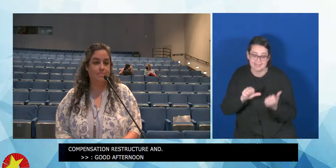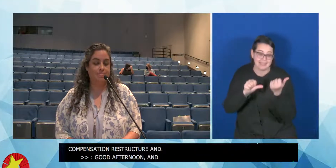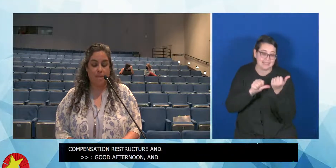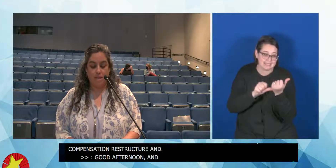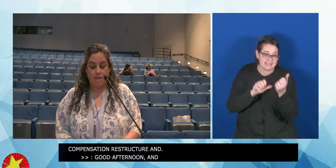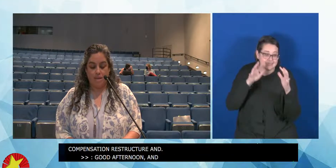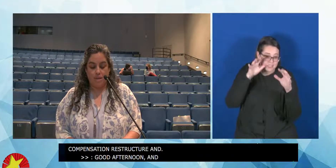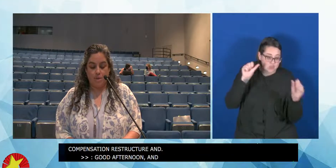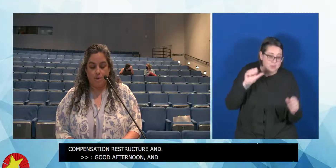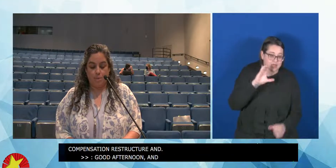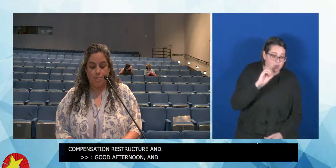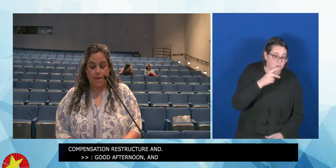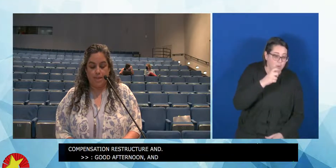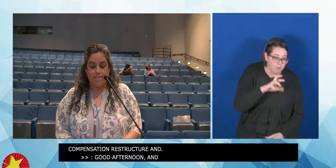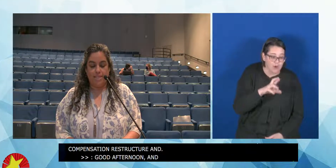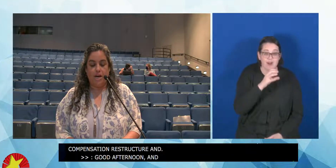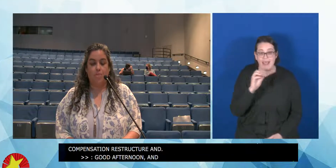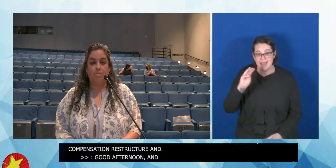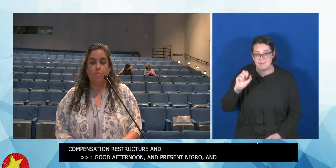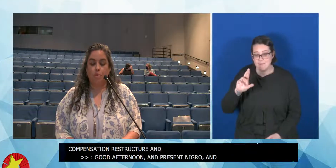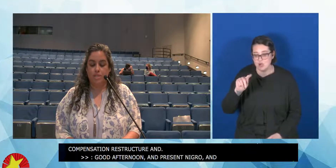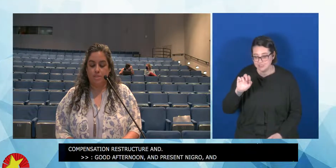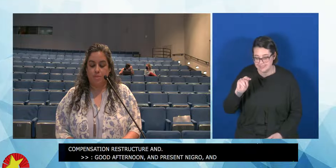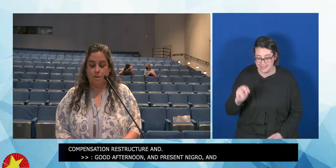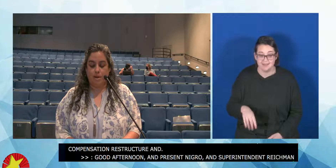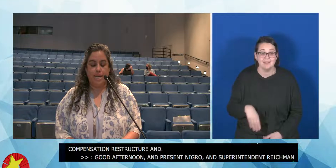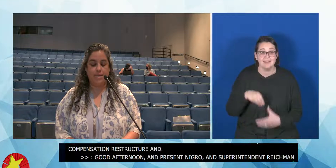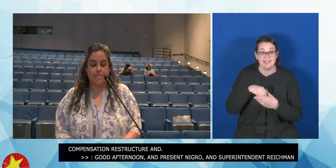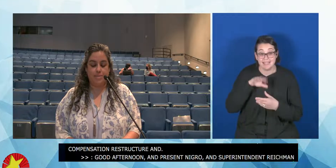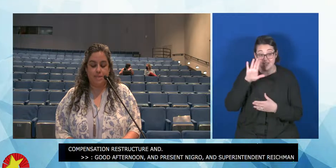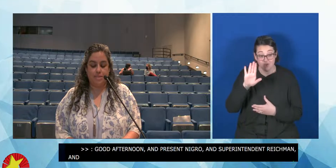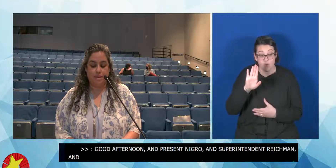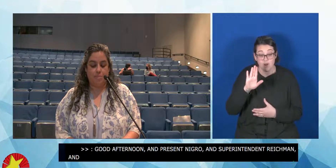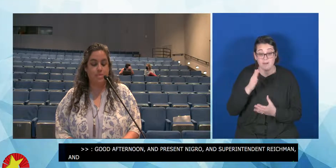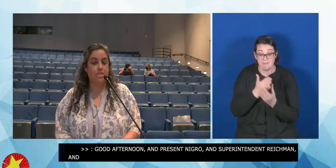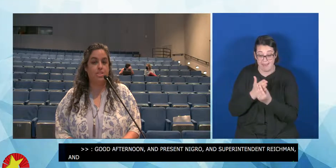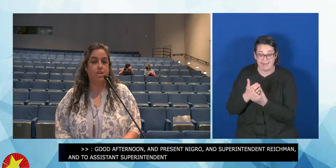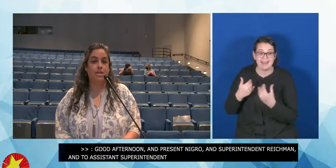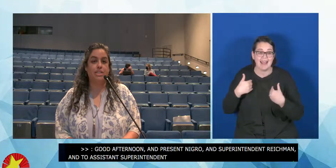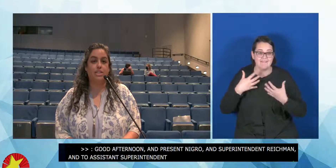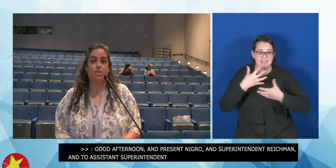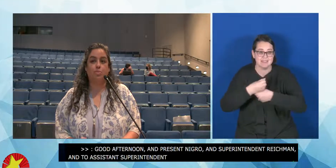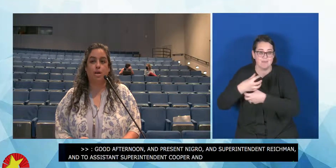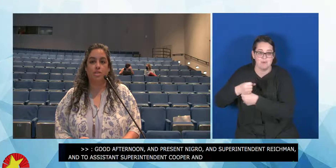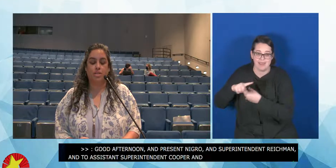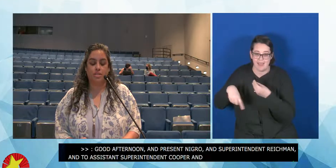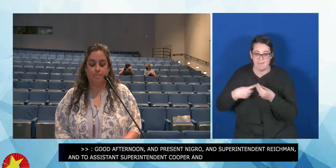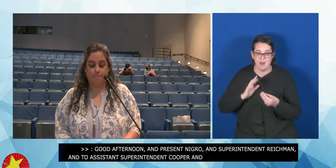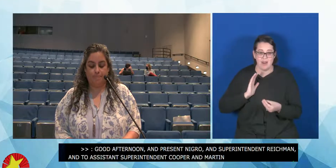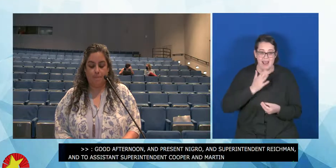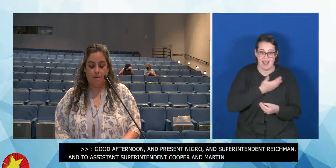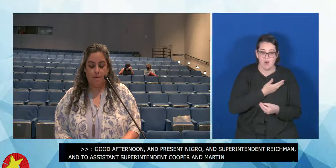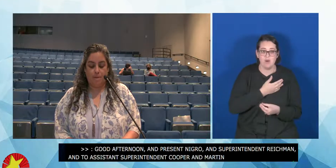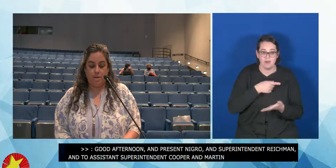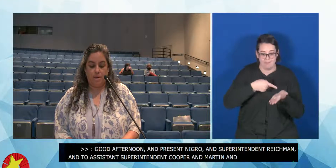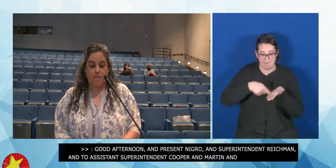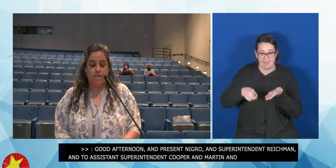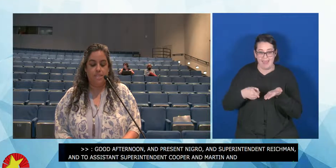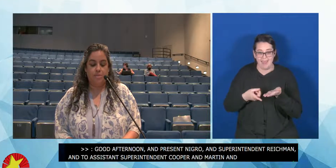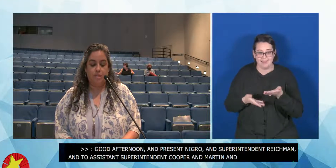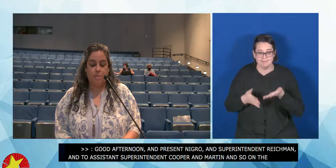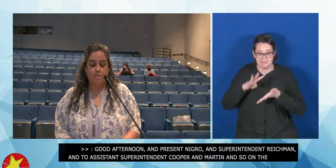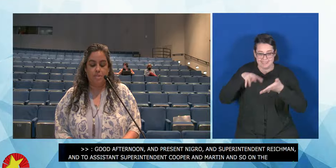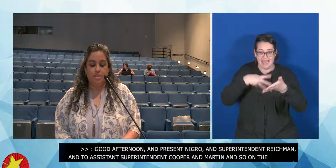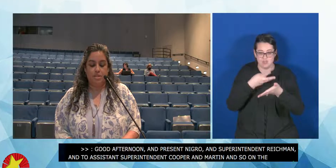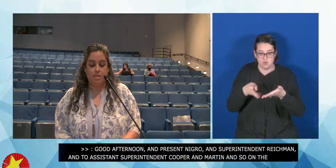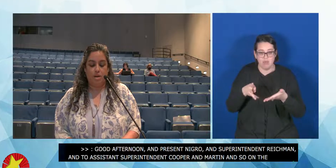Martin. In your board packet is a copy of a board summary on ASDB's compensation architecture project. The